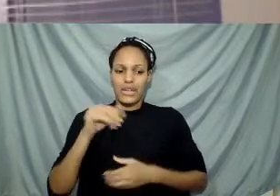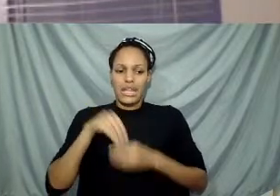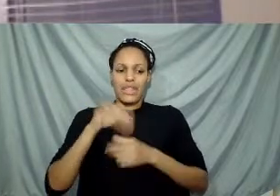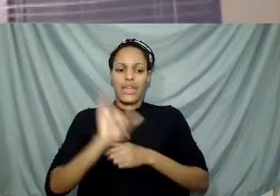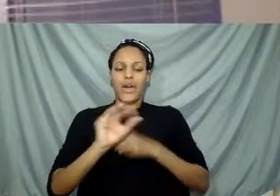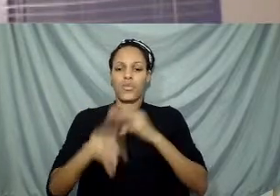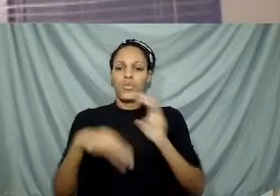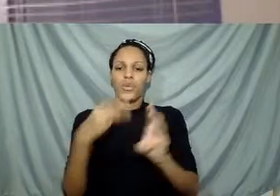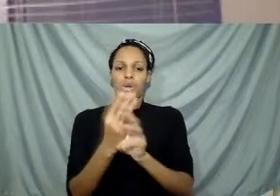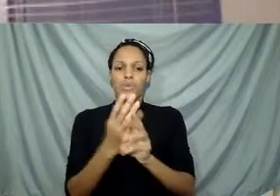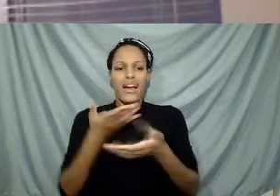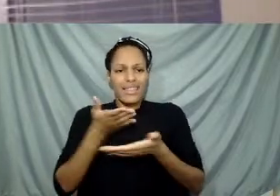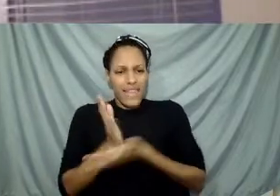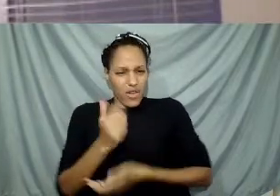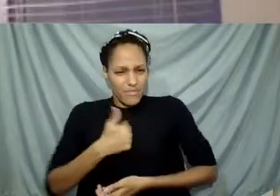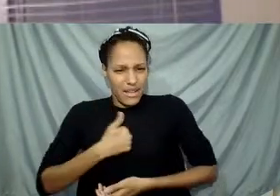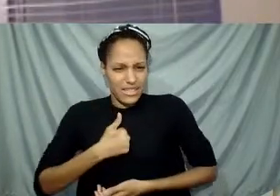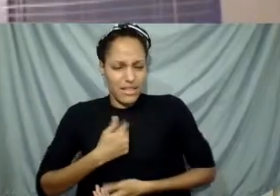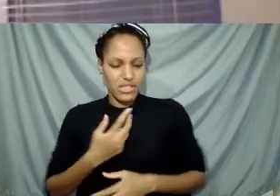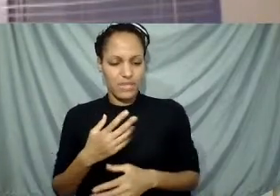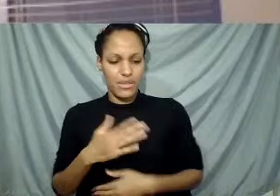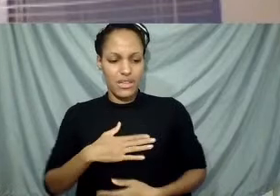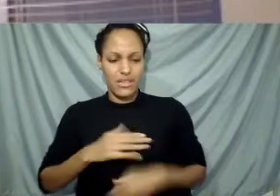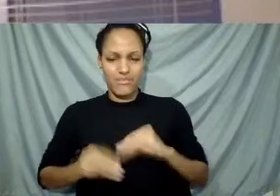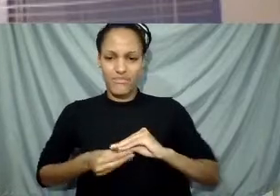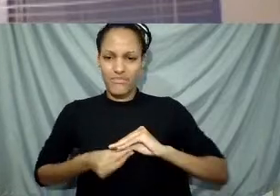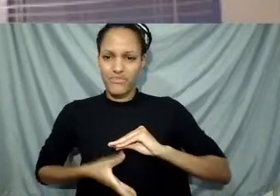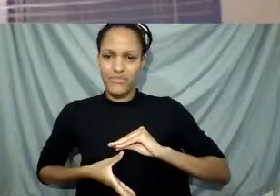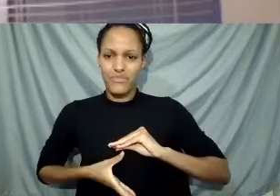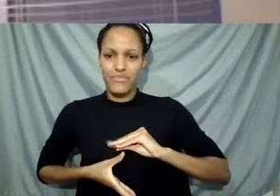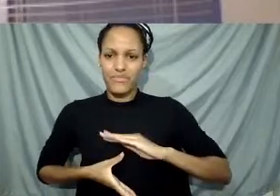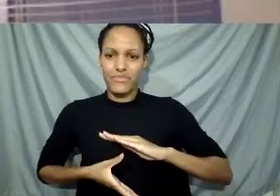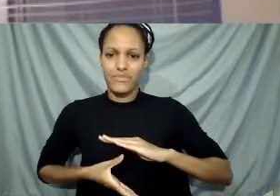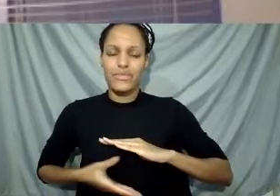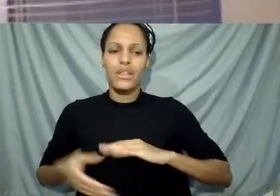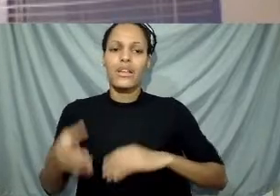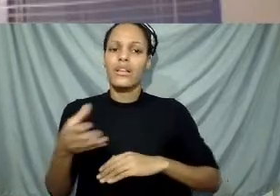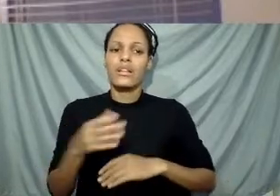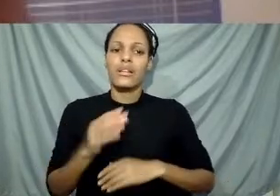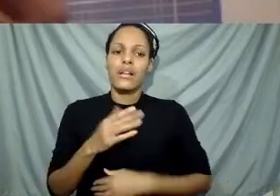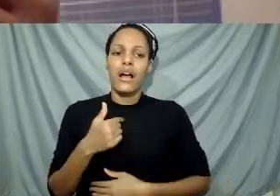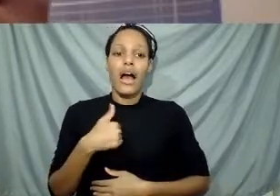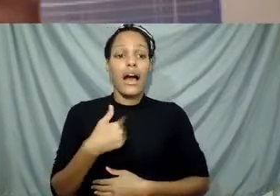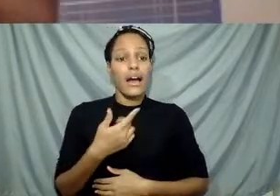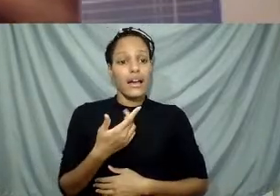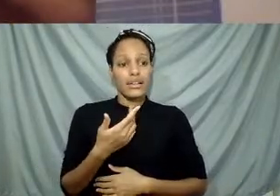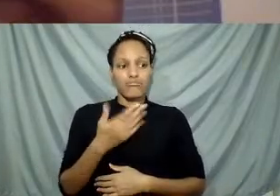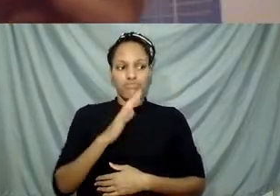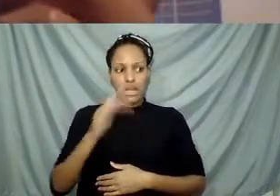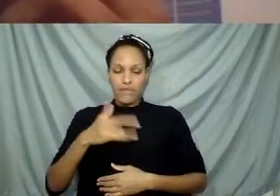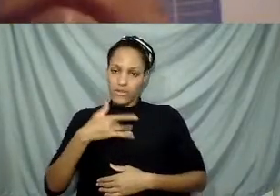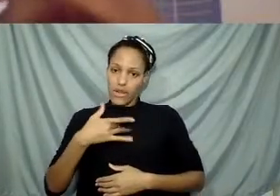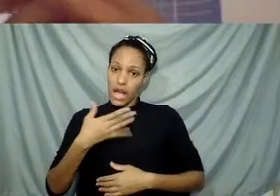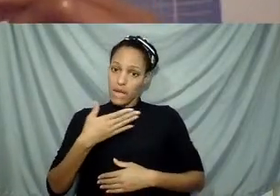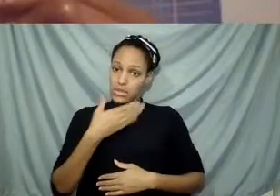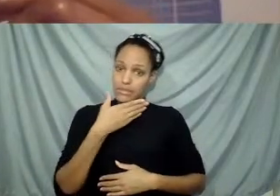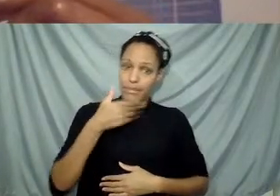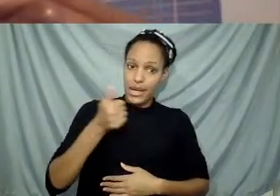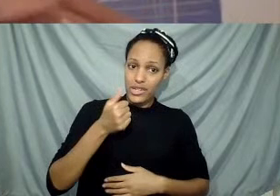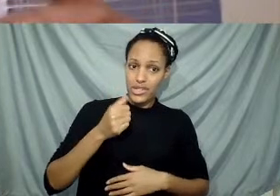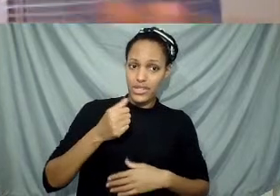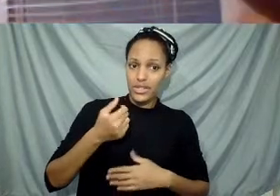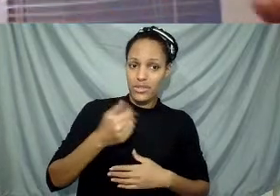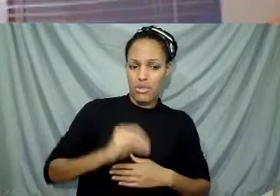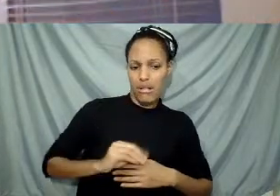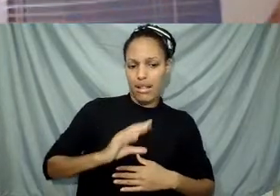okay? Never was I in the world where I felt as though I was better than or worse than